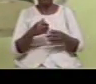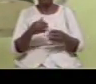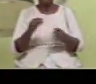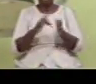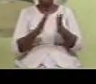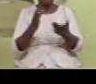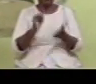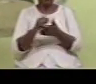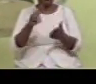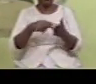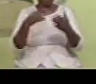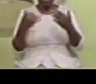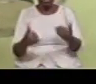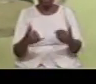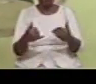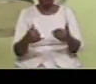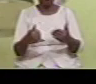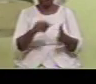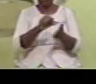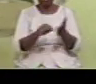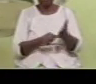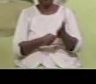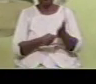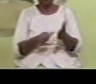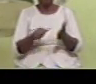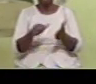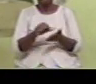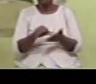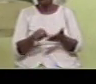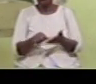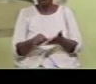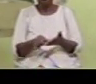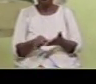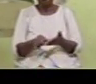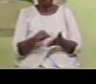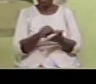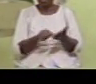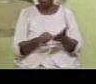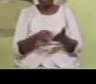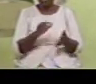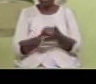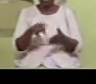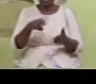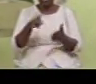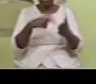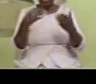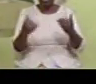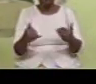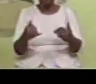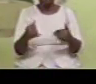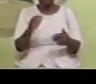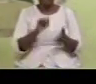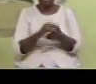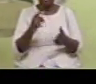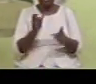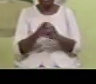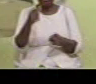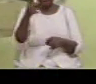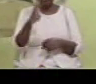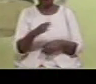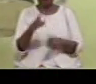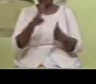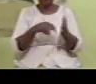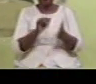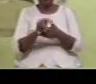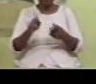chapter 13 and in verse 2 to 3, The word of God revealed unto all. Leviticus chapter